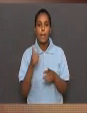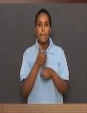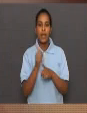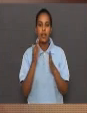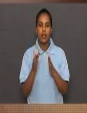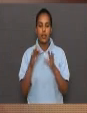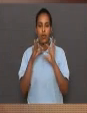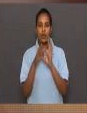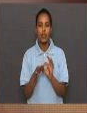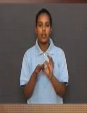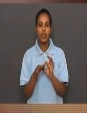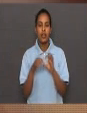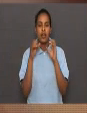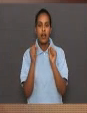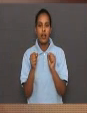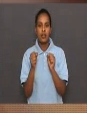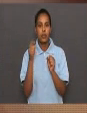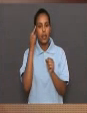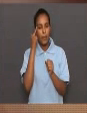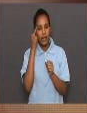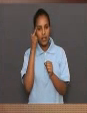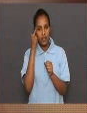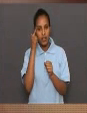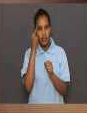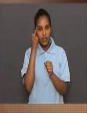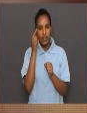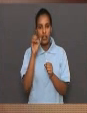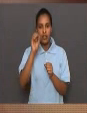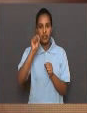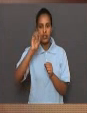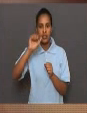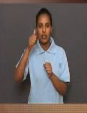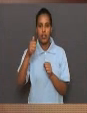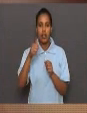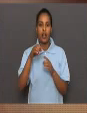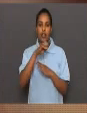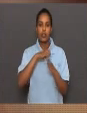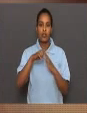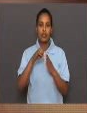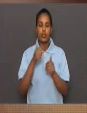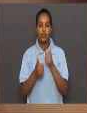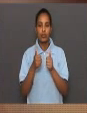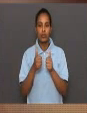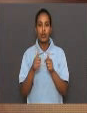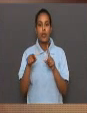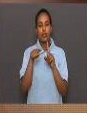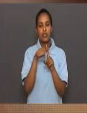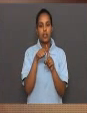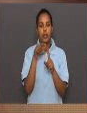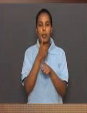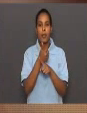Therefore, metallic bonding can be imagined as a sea of electrons in